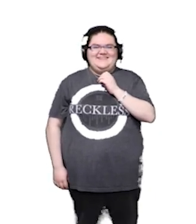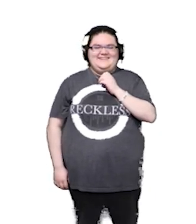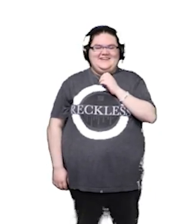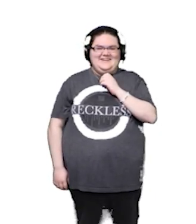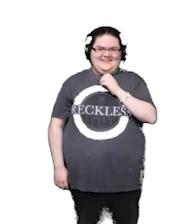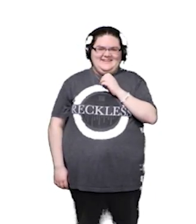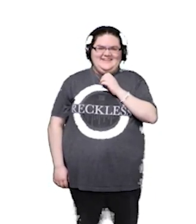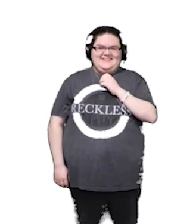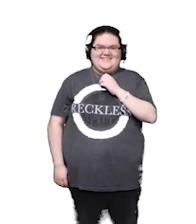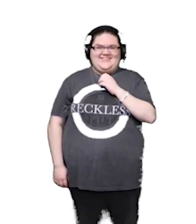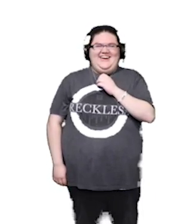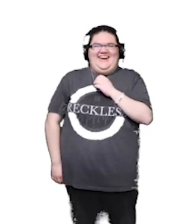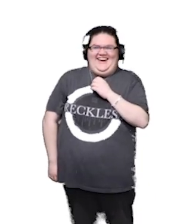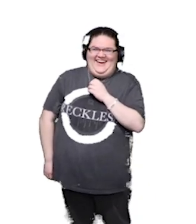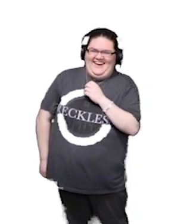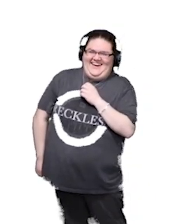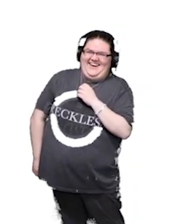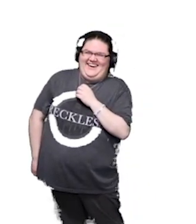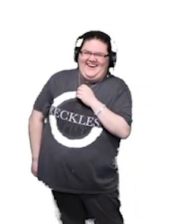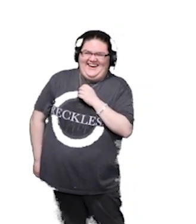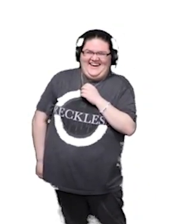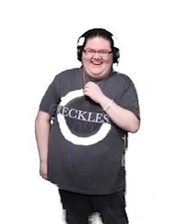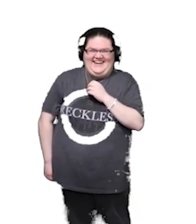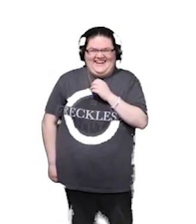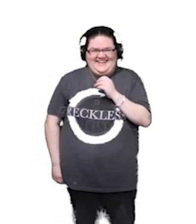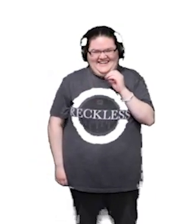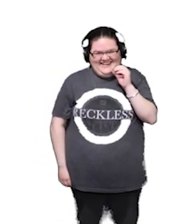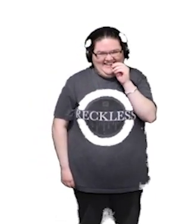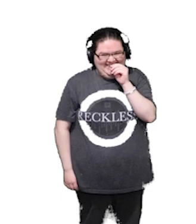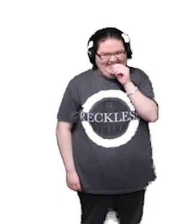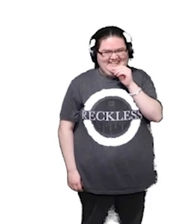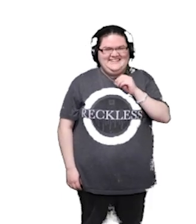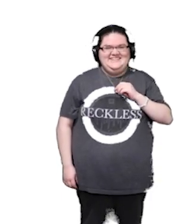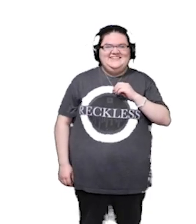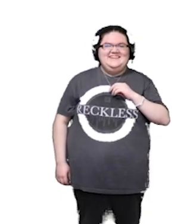You gotta get it. Oh my God. Hey, yo, give me your hand. Let me use you for stability.